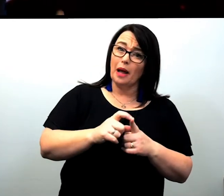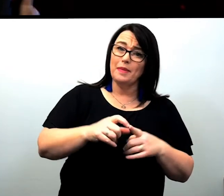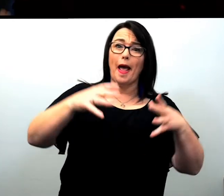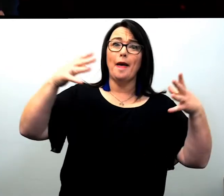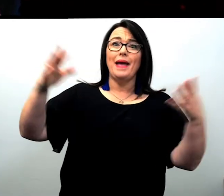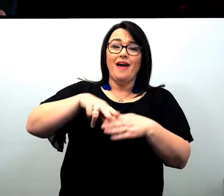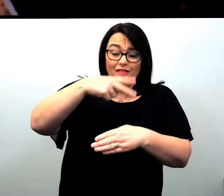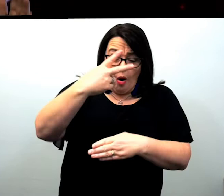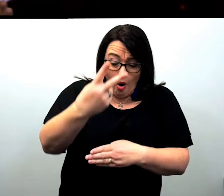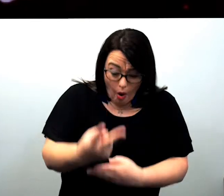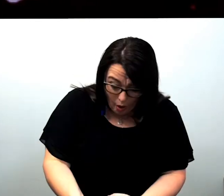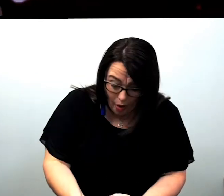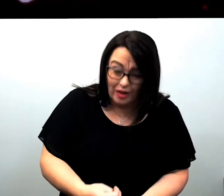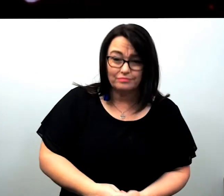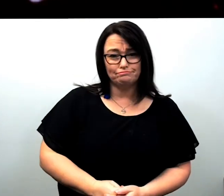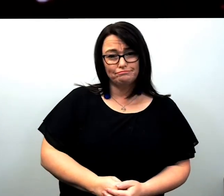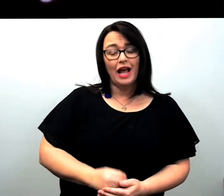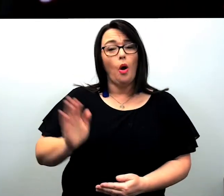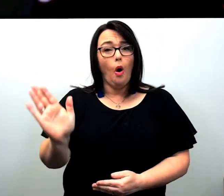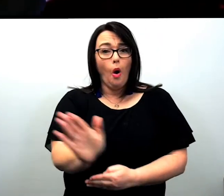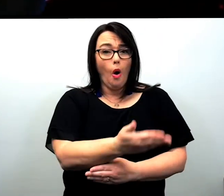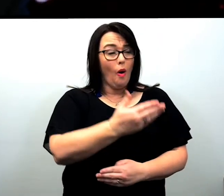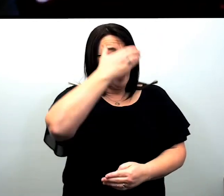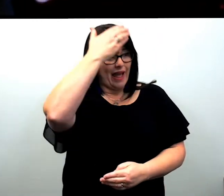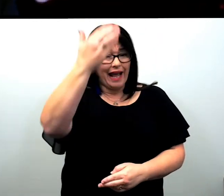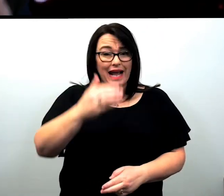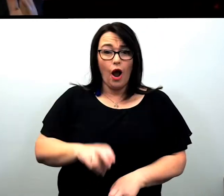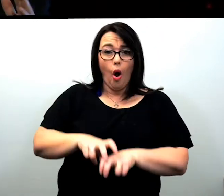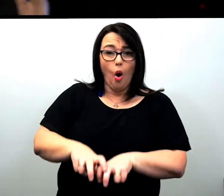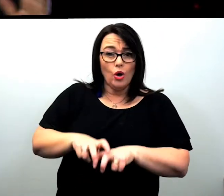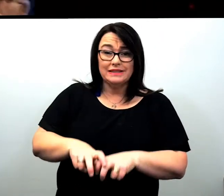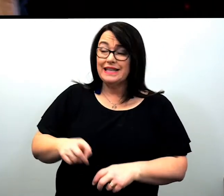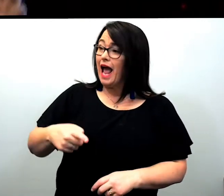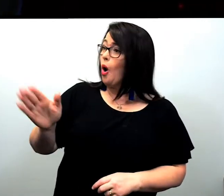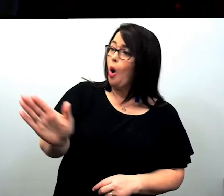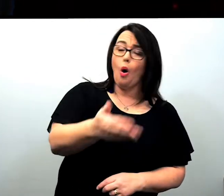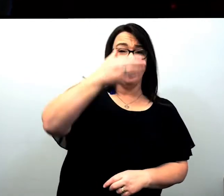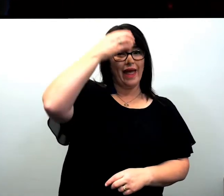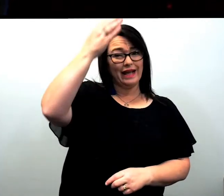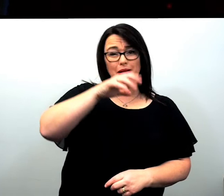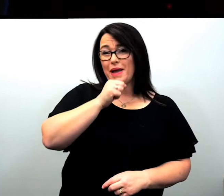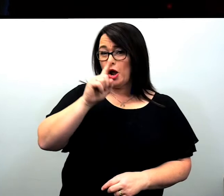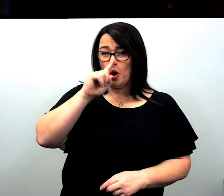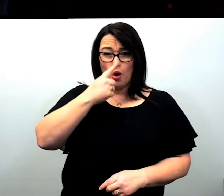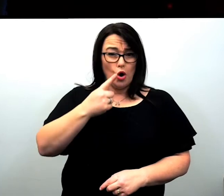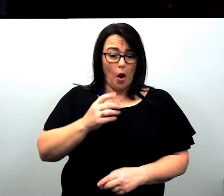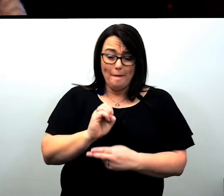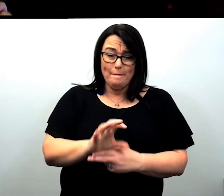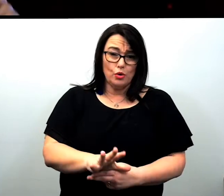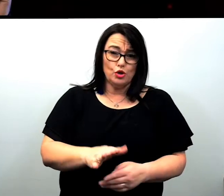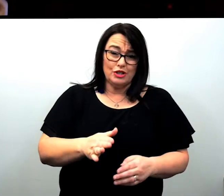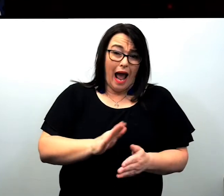men couldn't put Humpty together again. And I heard a guy talk about this, and he said, the